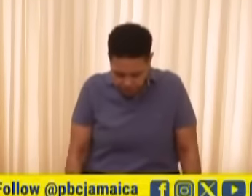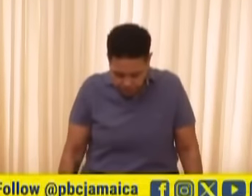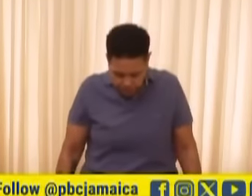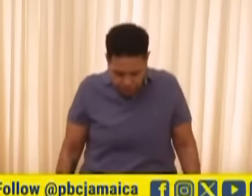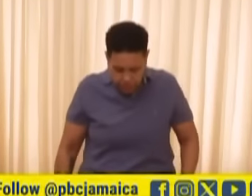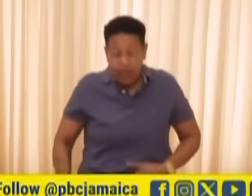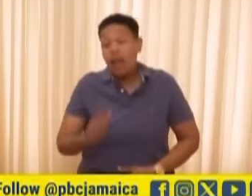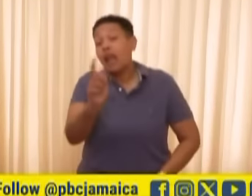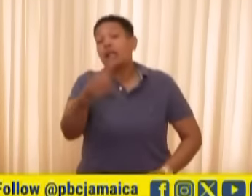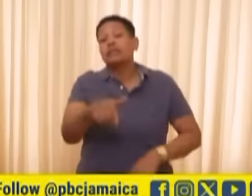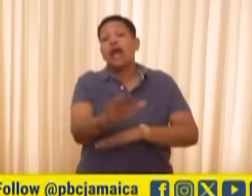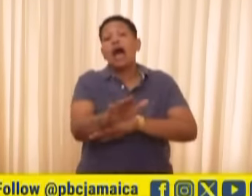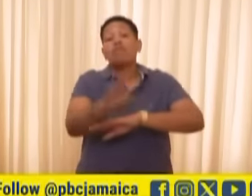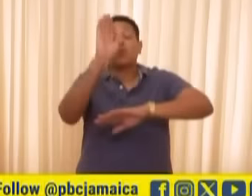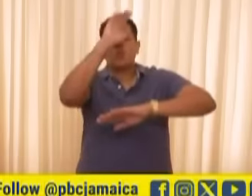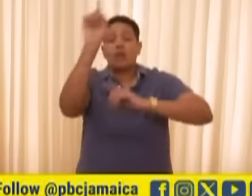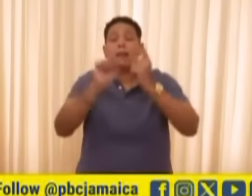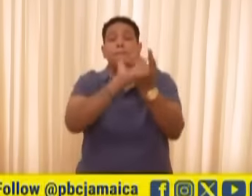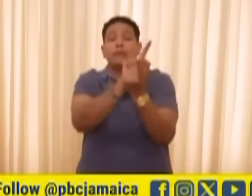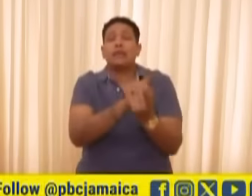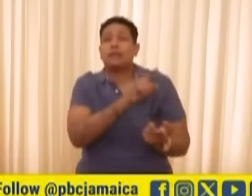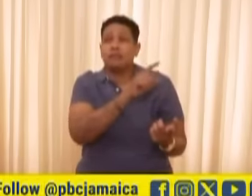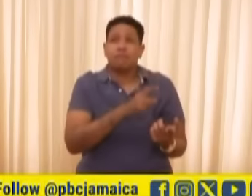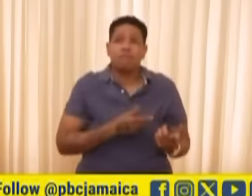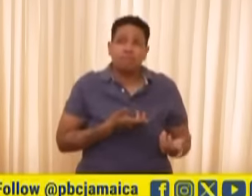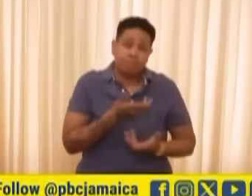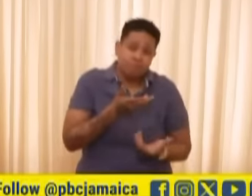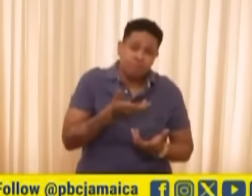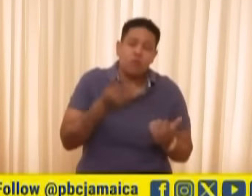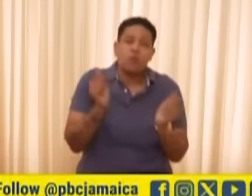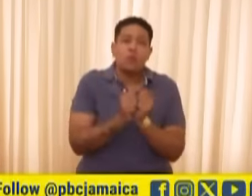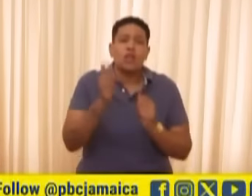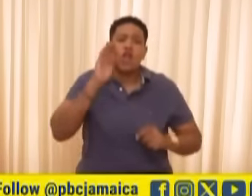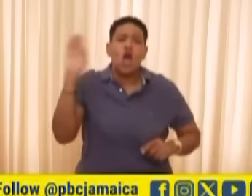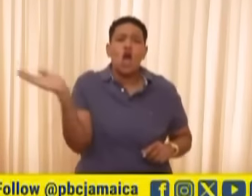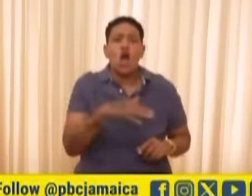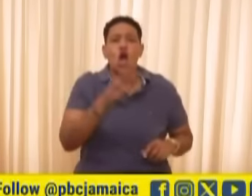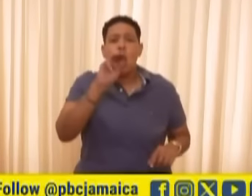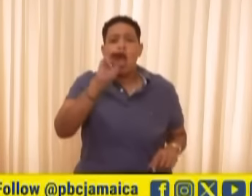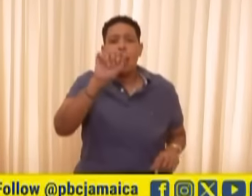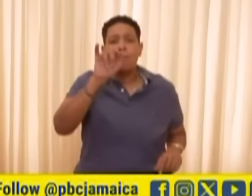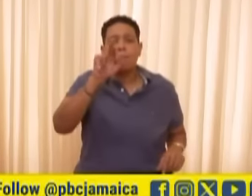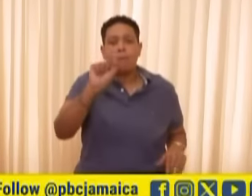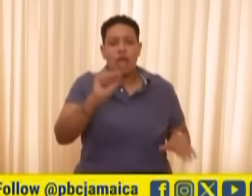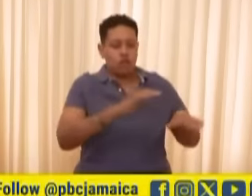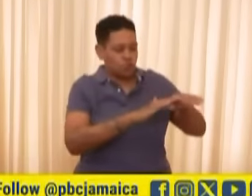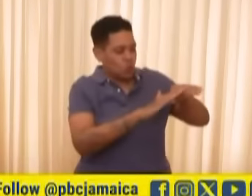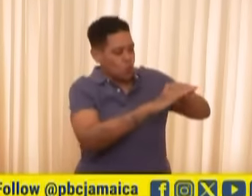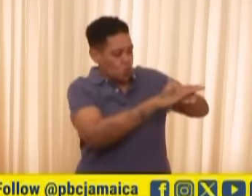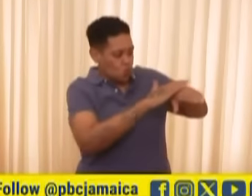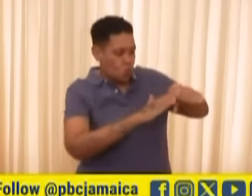Later on this afternoon, I'll be meeting with all the mayors.